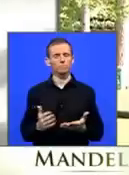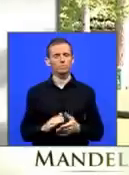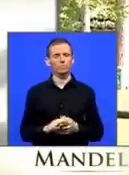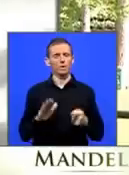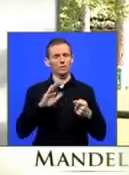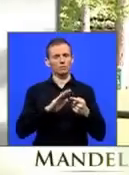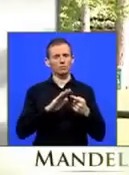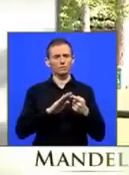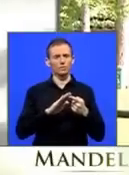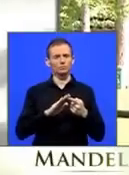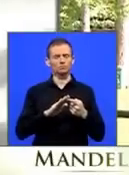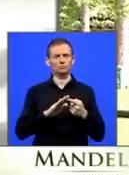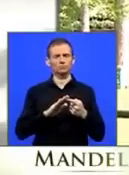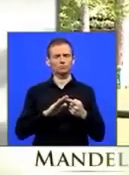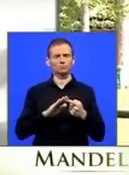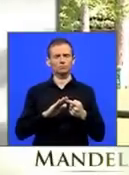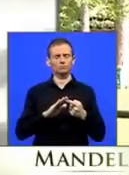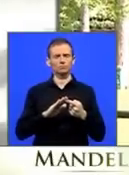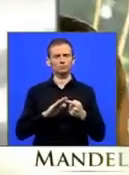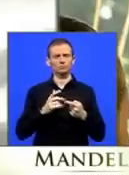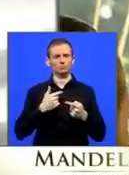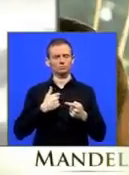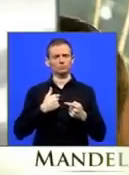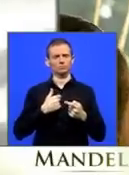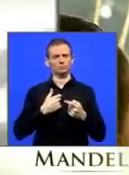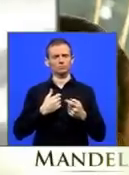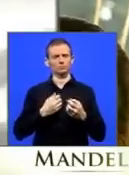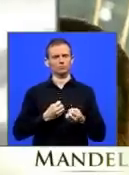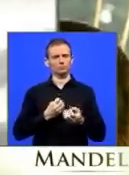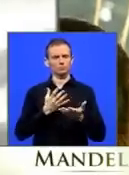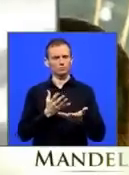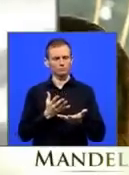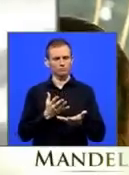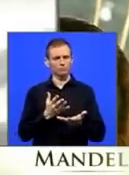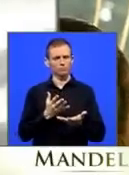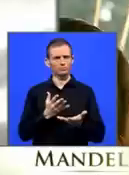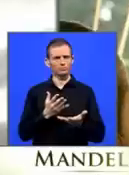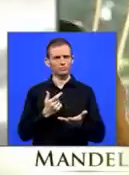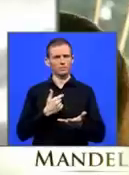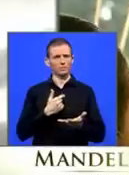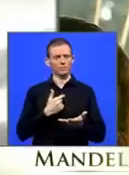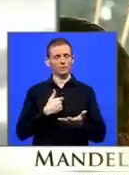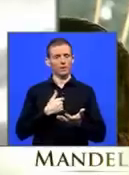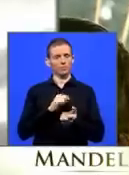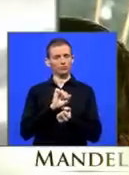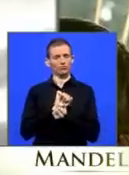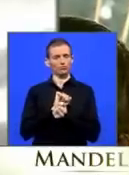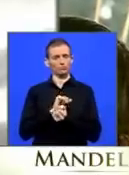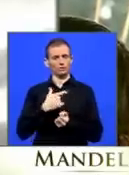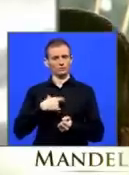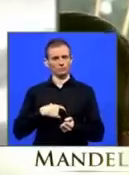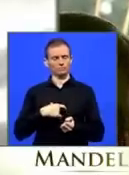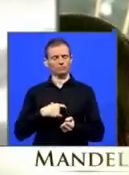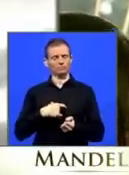the only prisoner that had a meeting with Nelson Mandela.